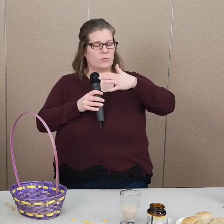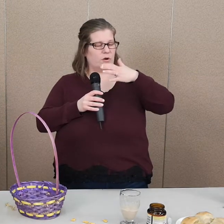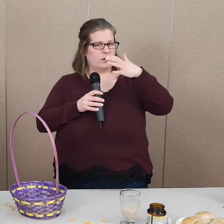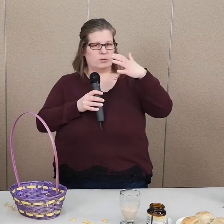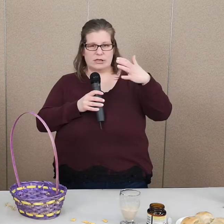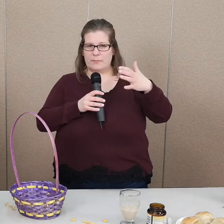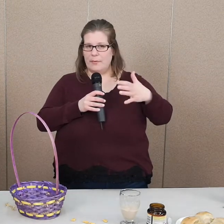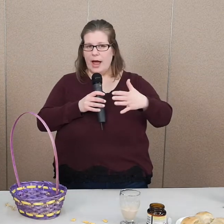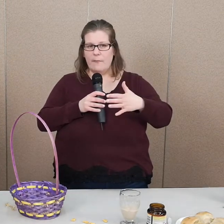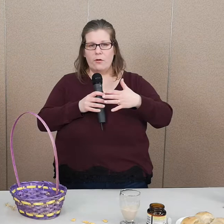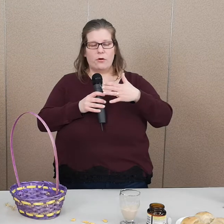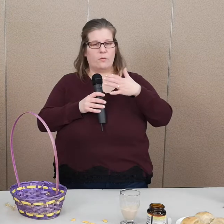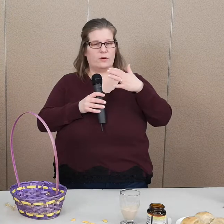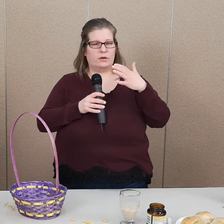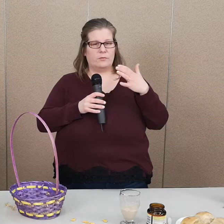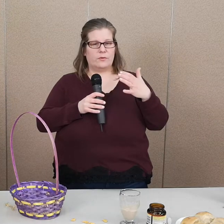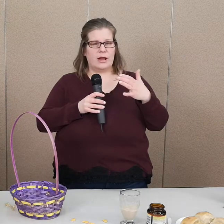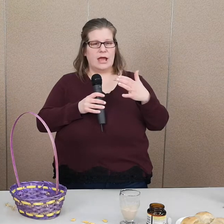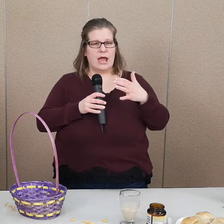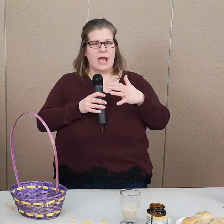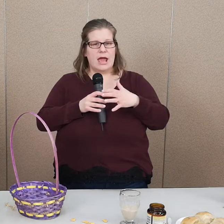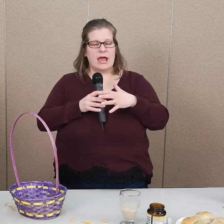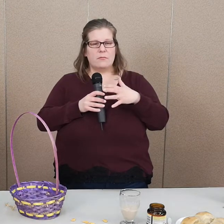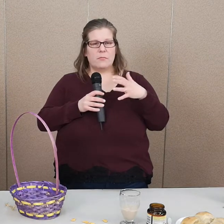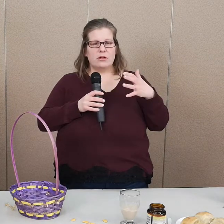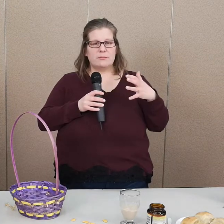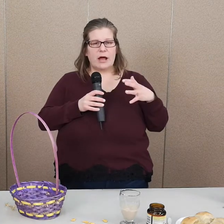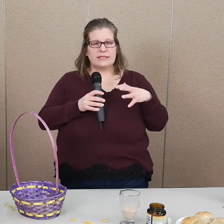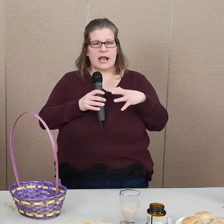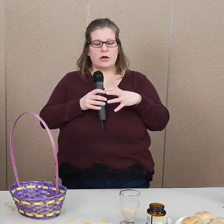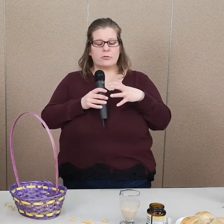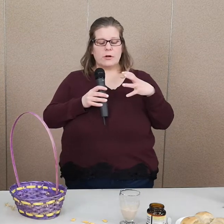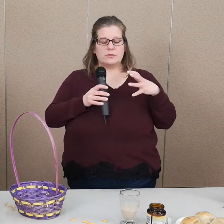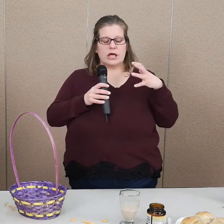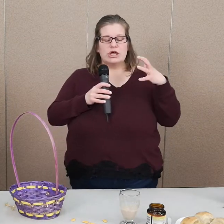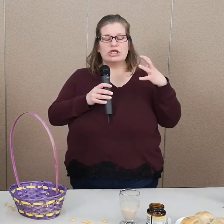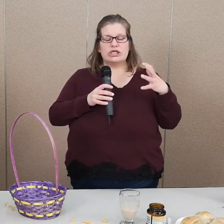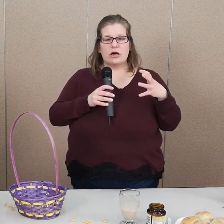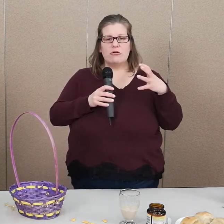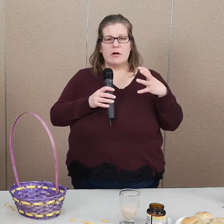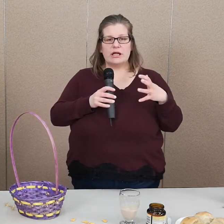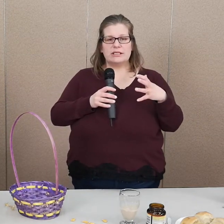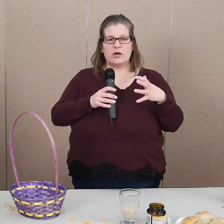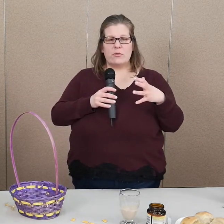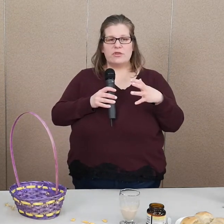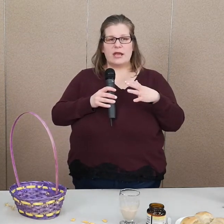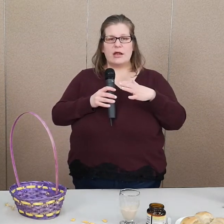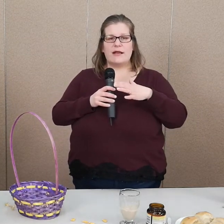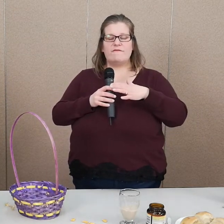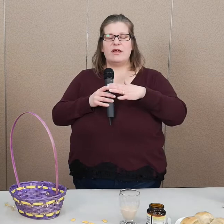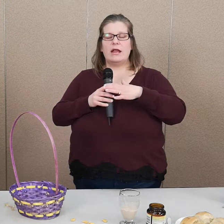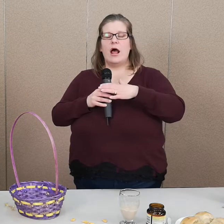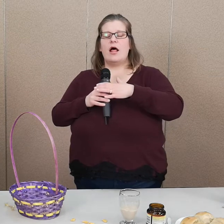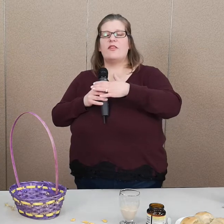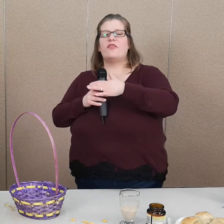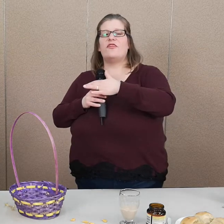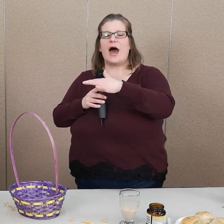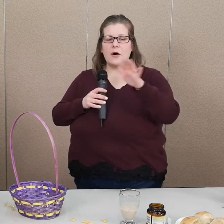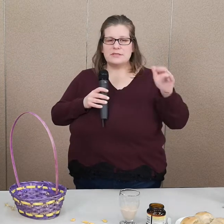words and when we read the Bible or when we pray, it multiplies and it grows so much so that it can